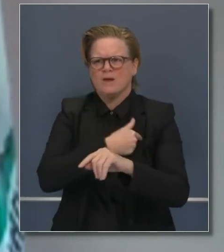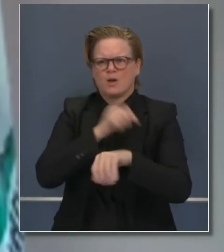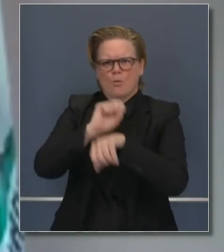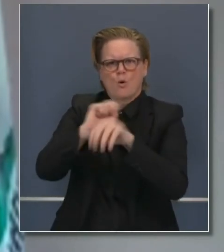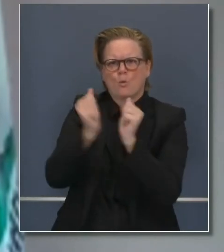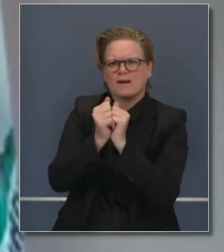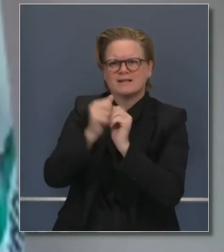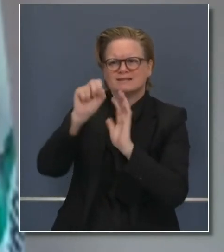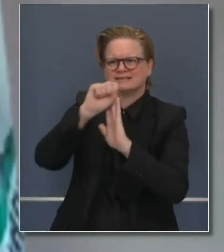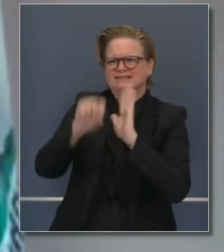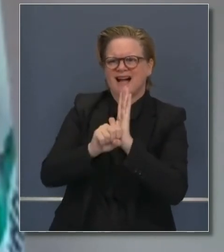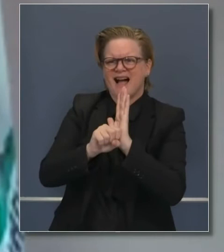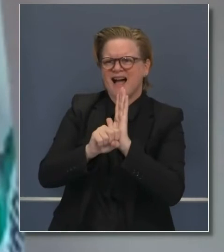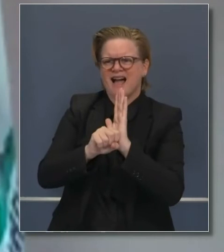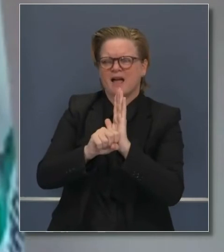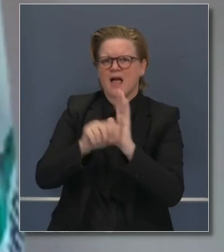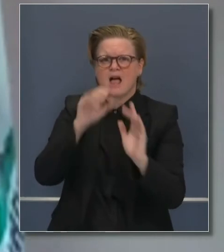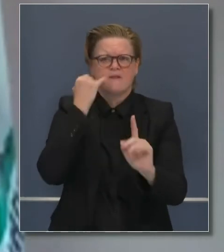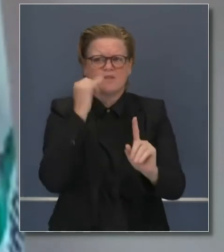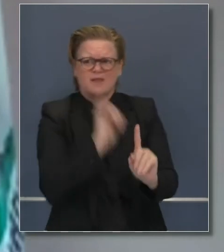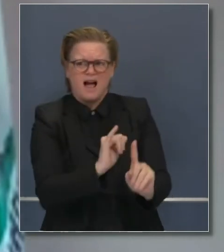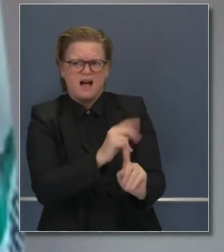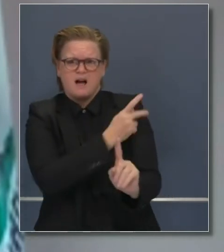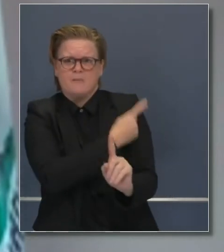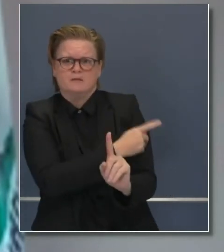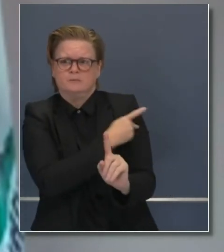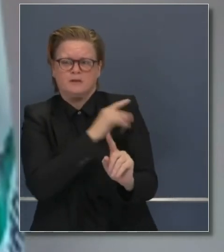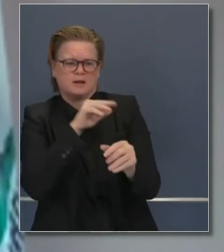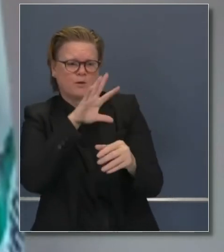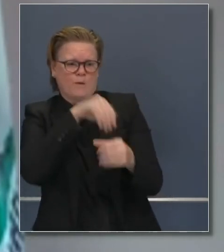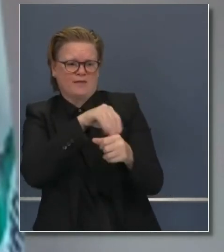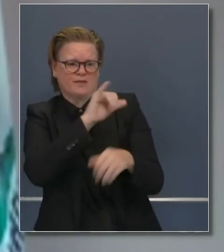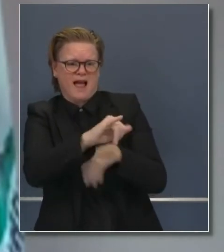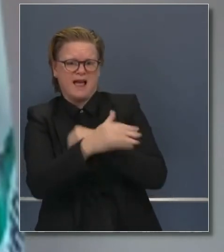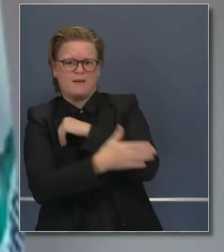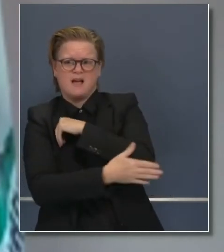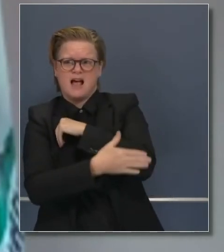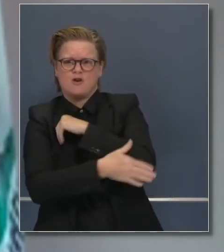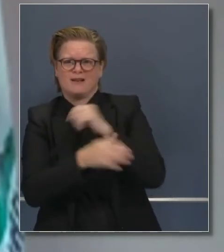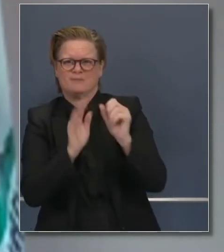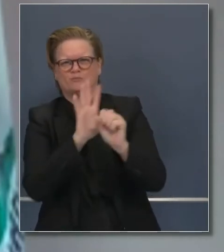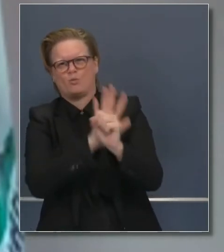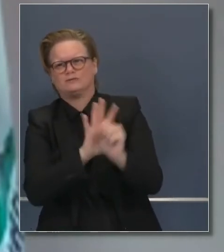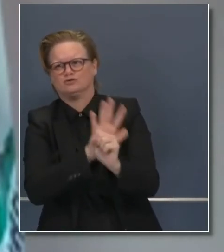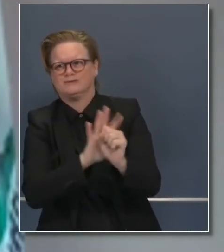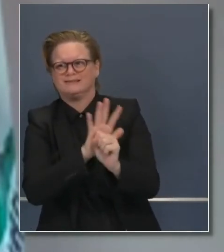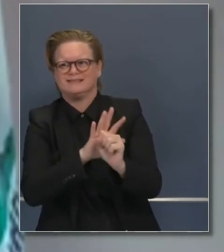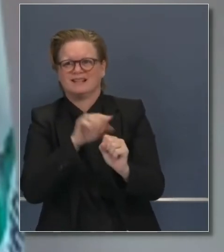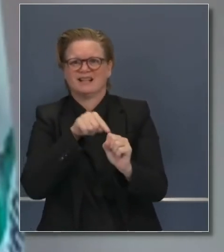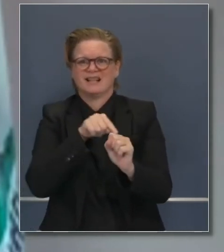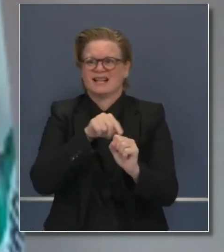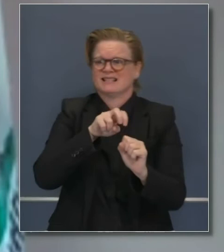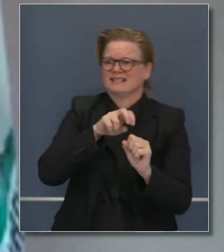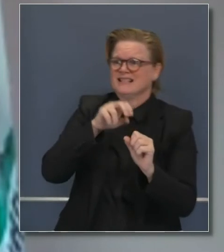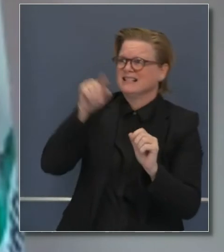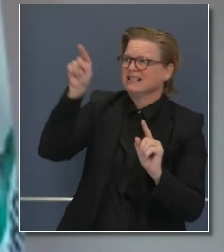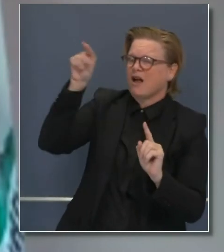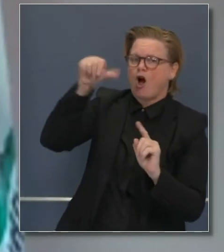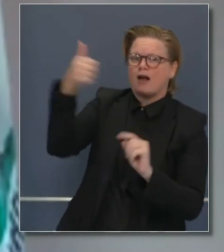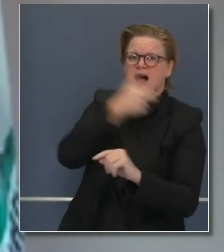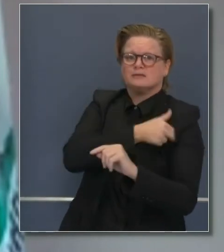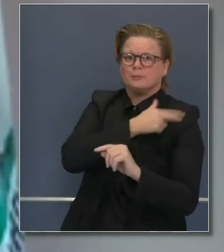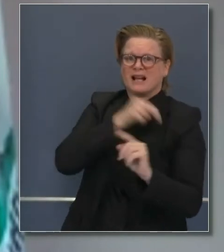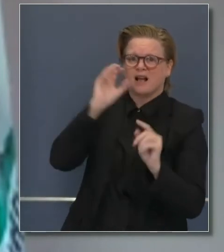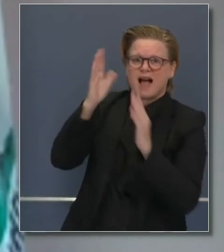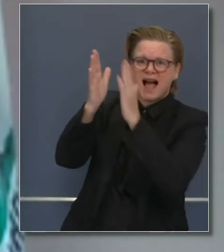be asked of another hospital to accept that patient. And as we've done before, we will come together. We are